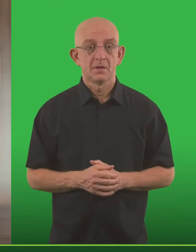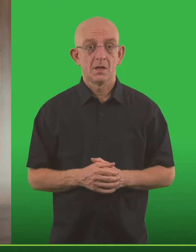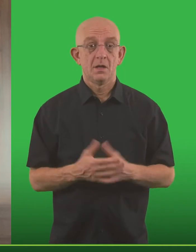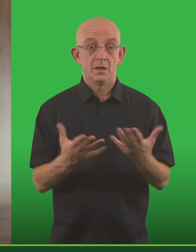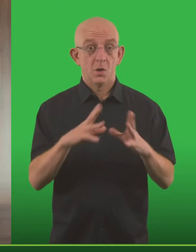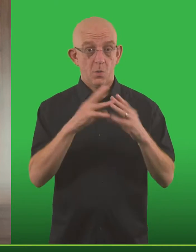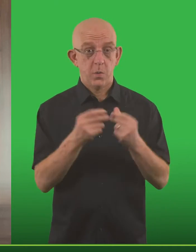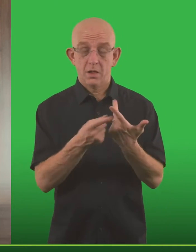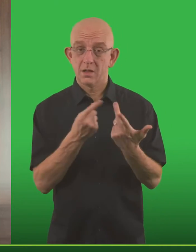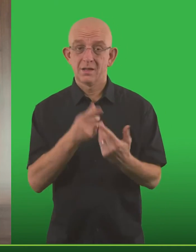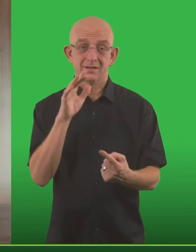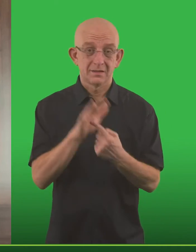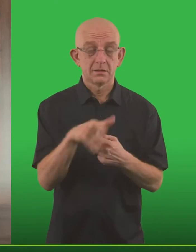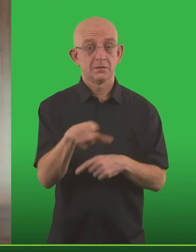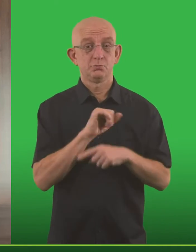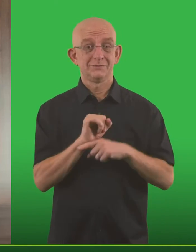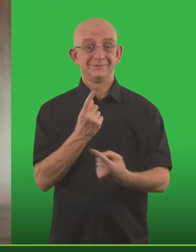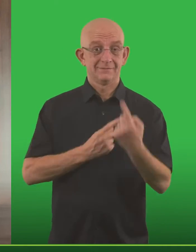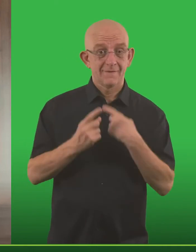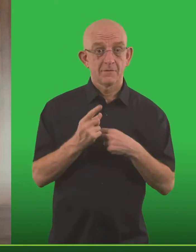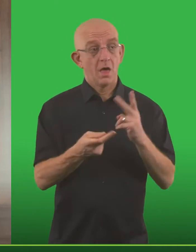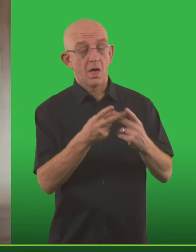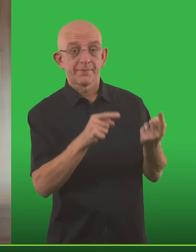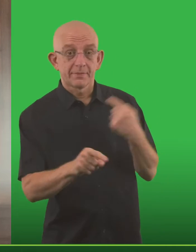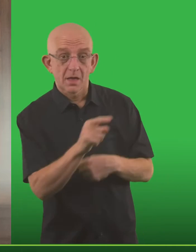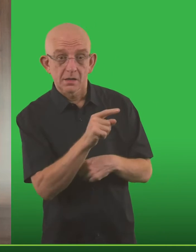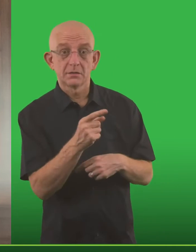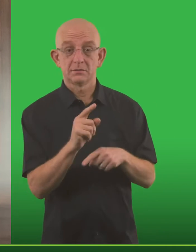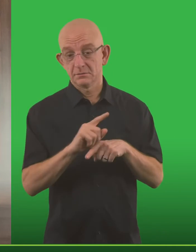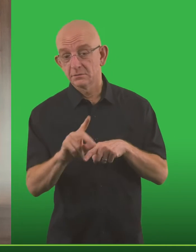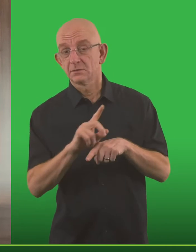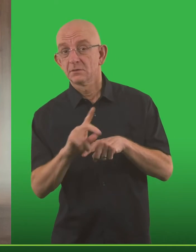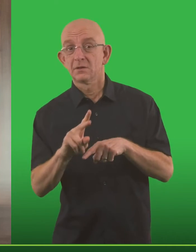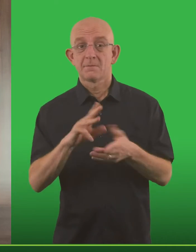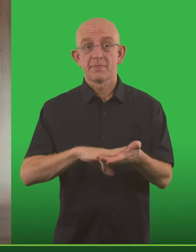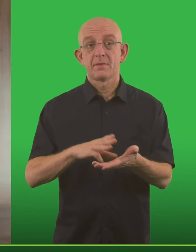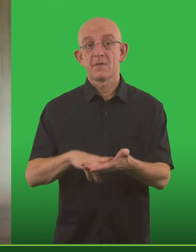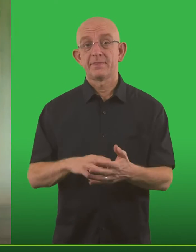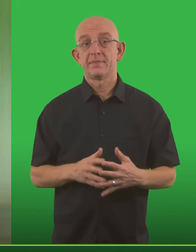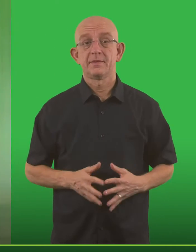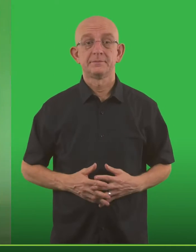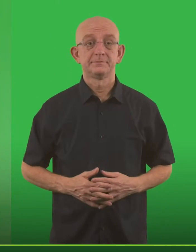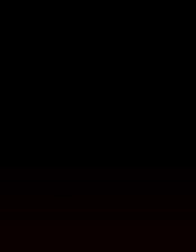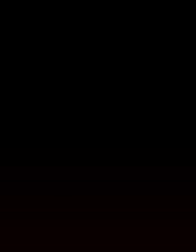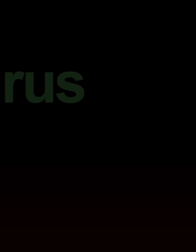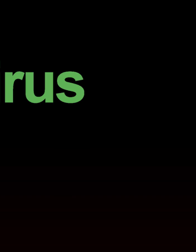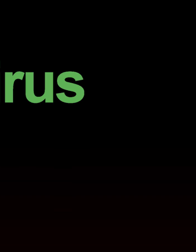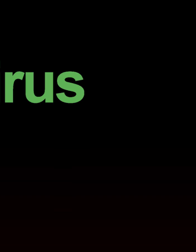else. All of those things are still vitally important for protecting ourselves and others over the coming weeks and months.